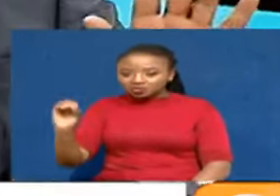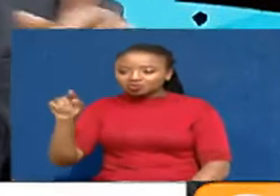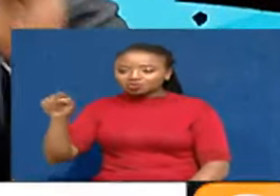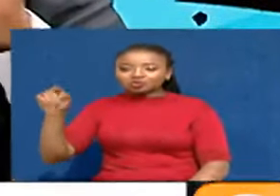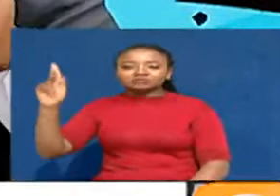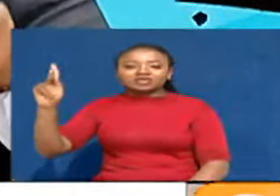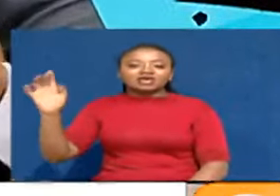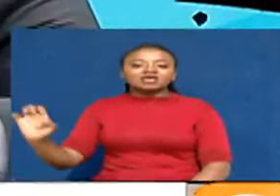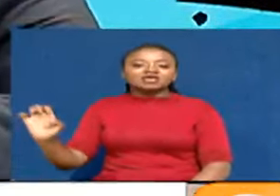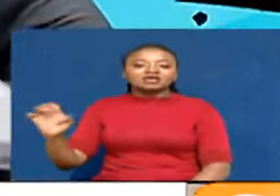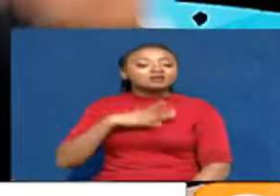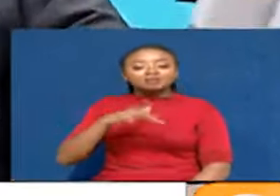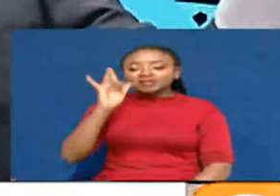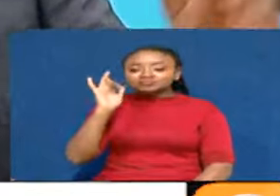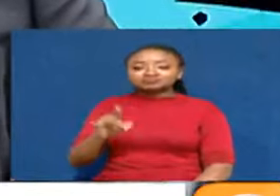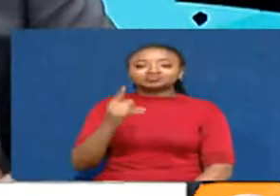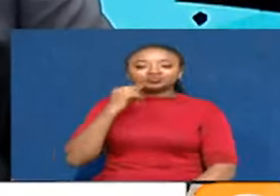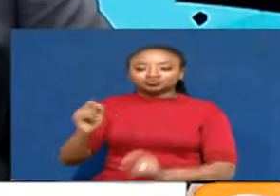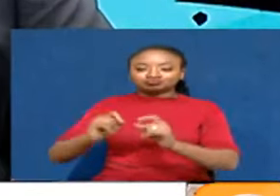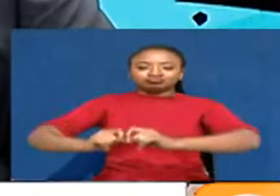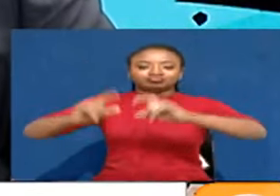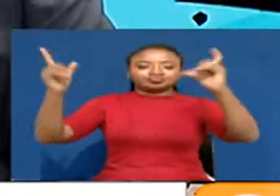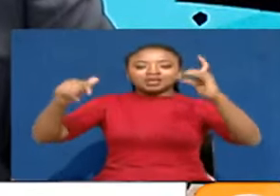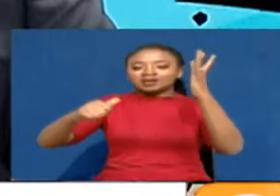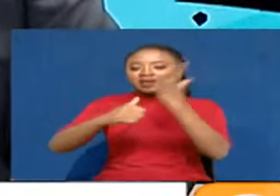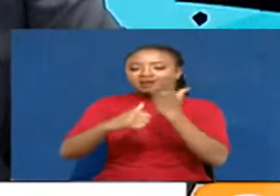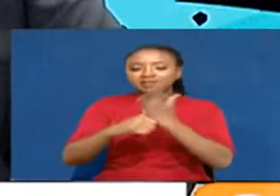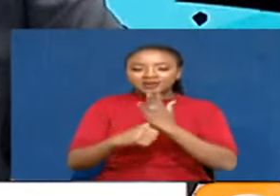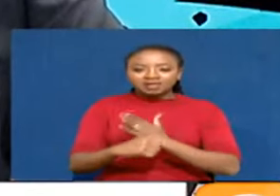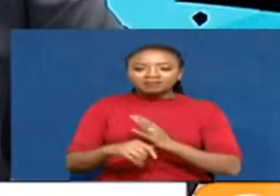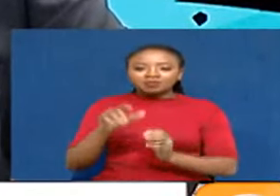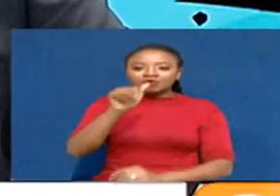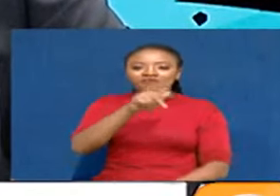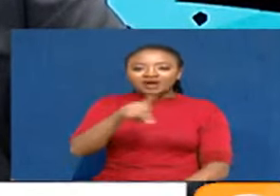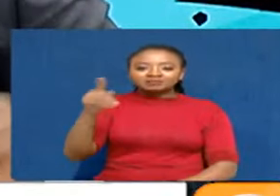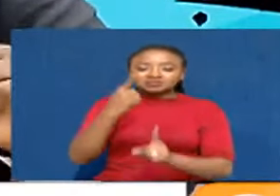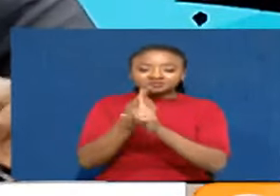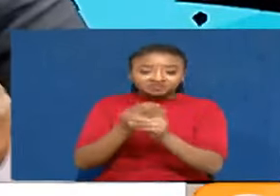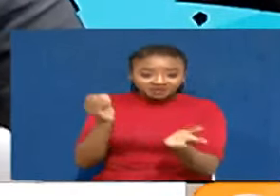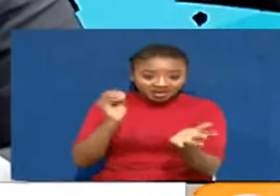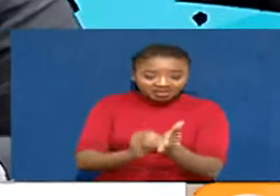even have to type anything. Click on the logo and it will take you direct to the lenders. So say that one more time.